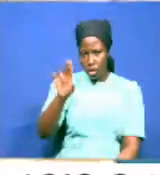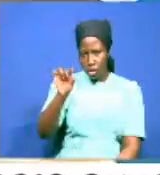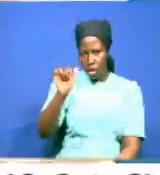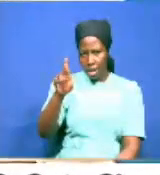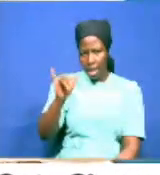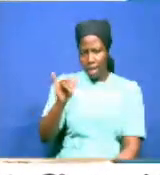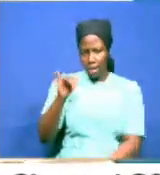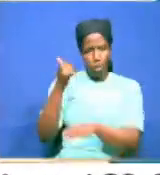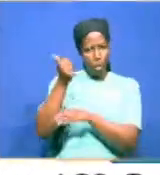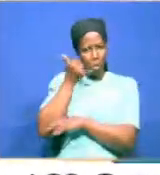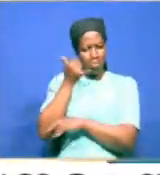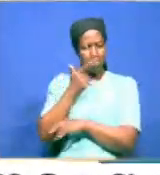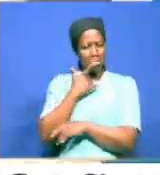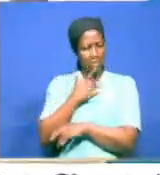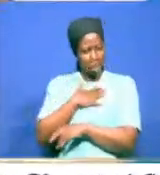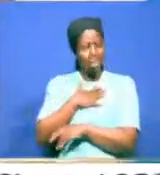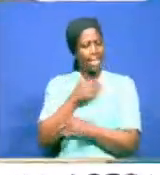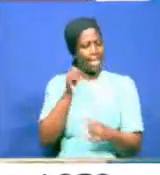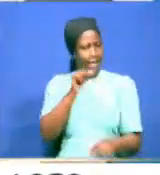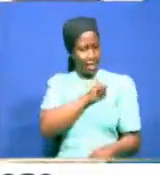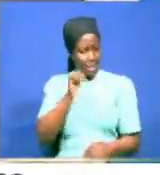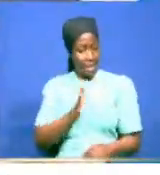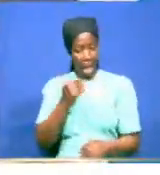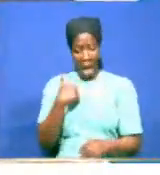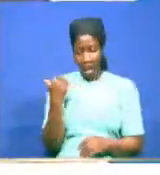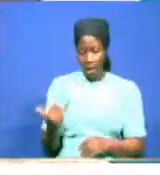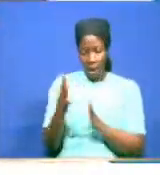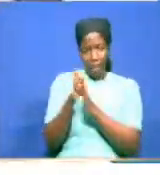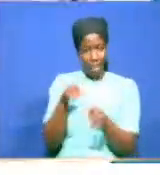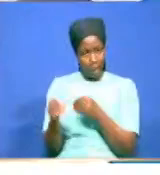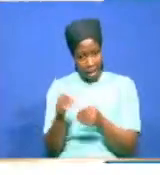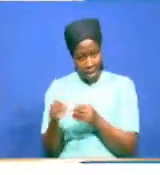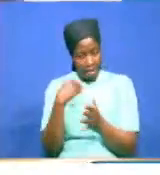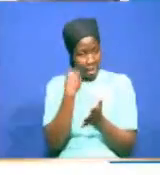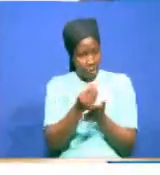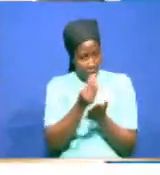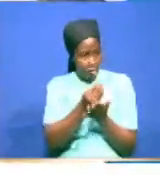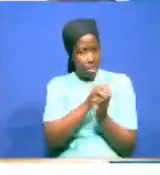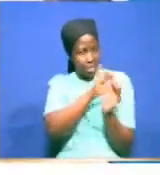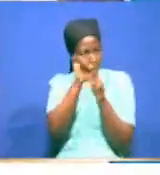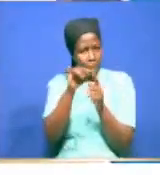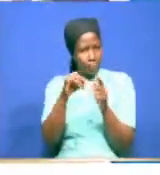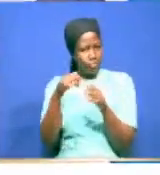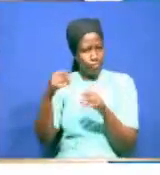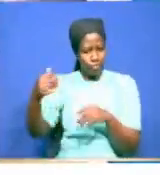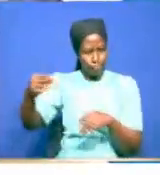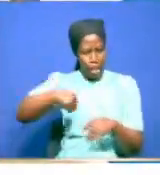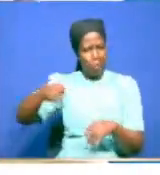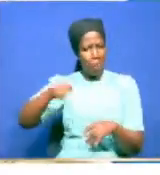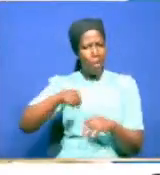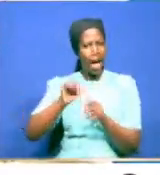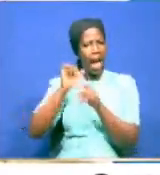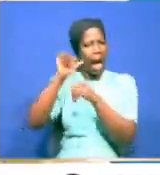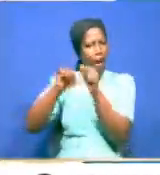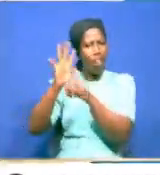have a child with a disability. The cash transfer was coming up to 5 months ago, and then it stopped. So the reality